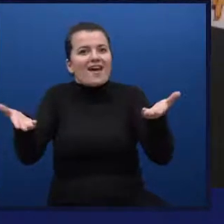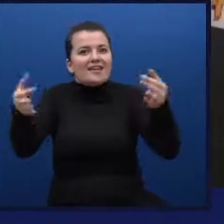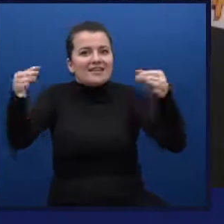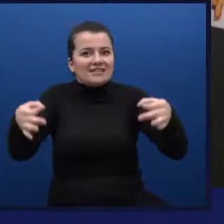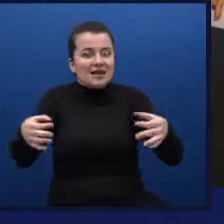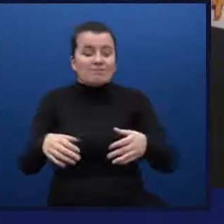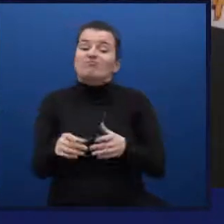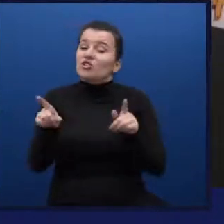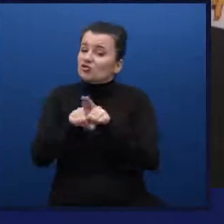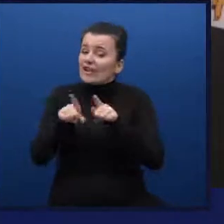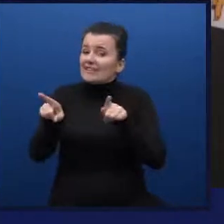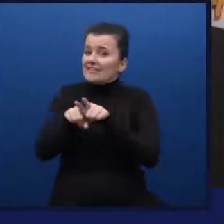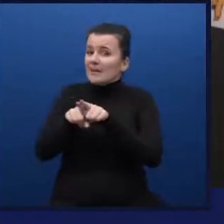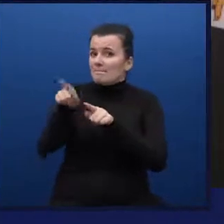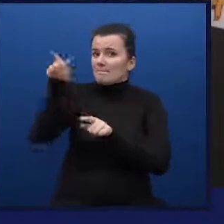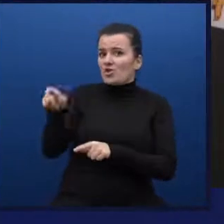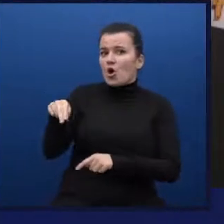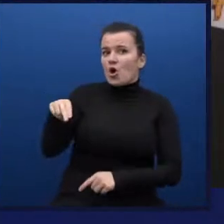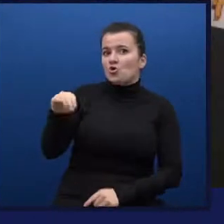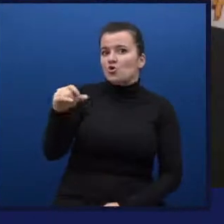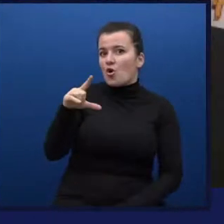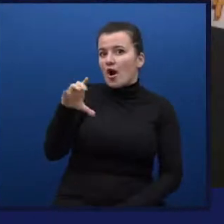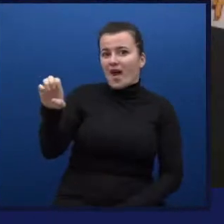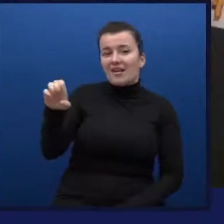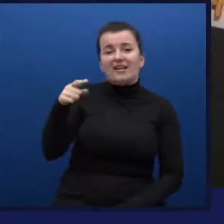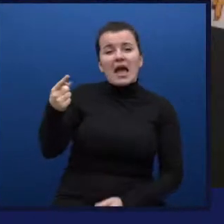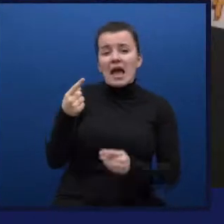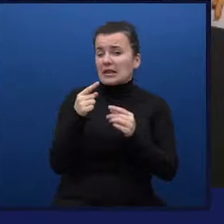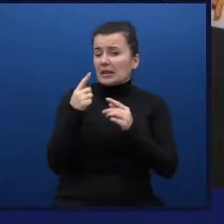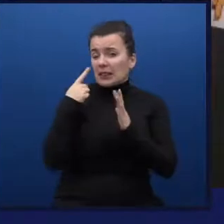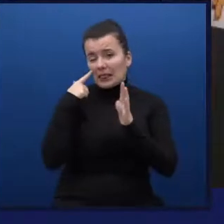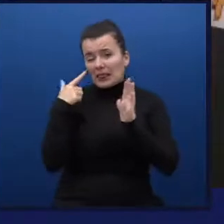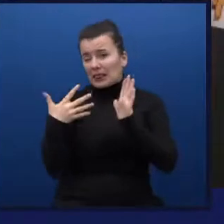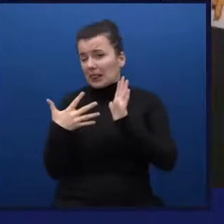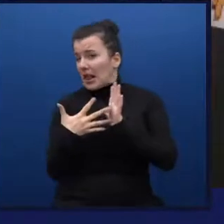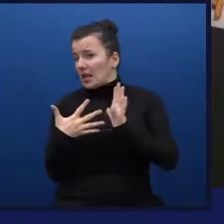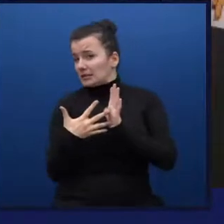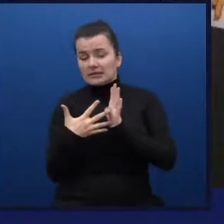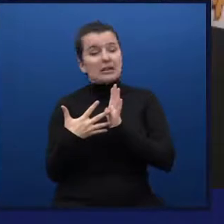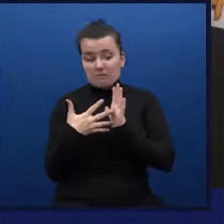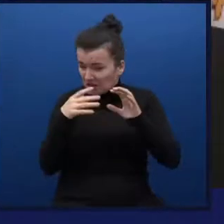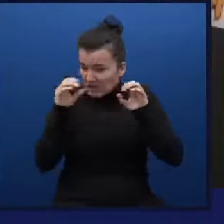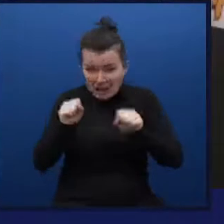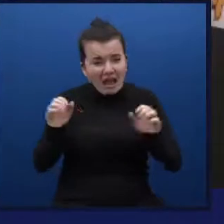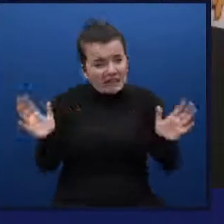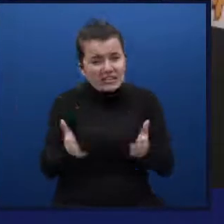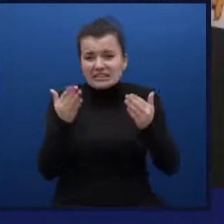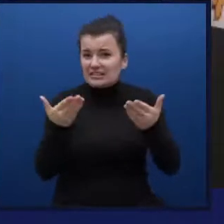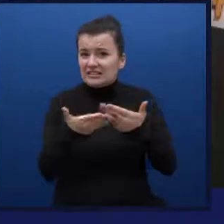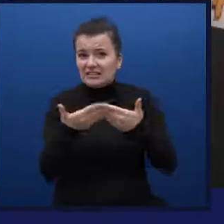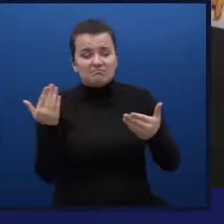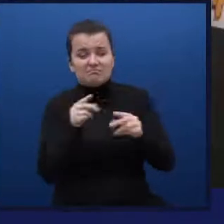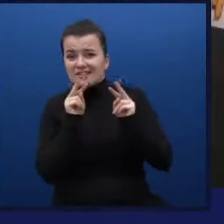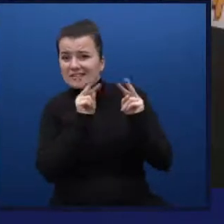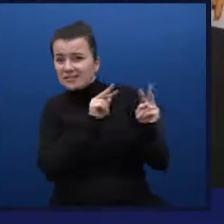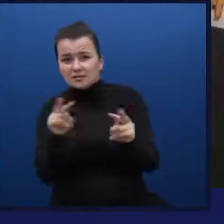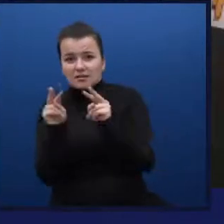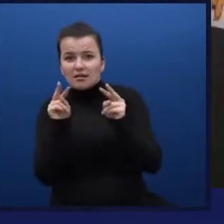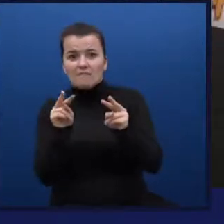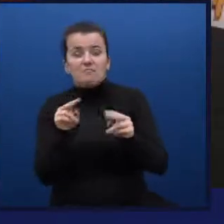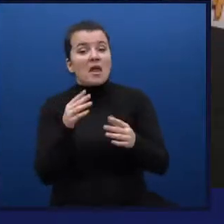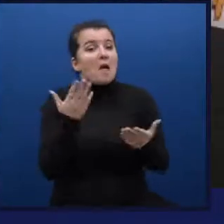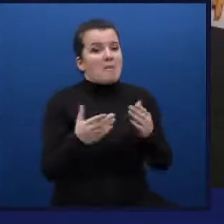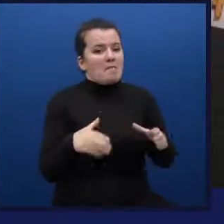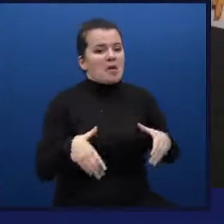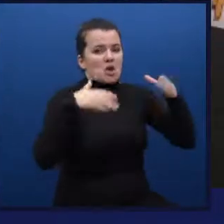test is easy to do. And if you, as a company, have an ethos that you do not want to discriminate